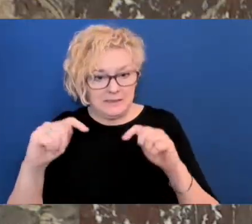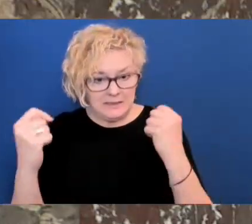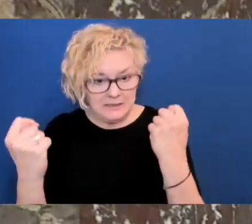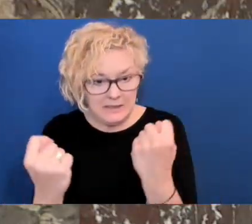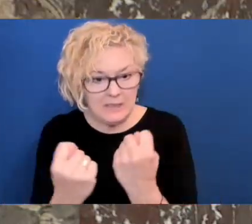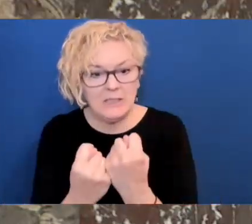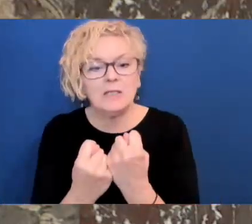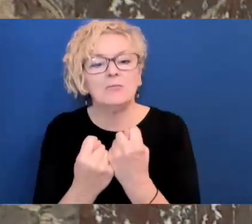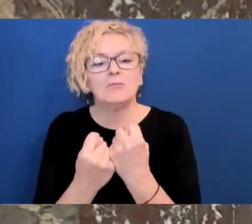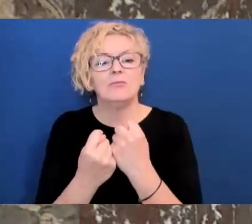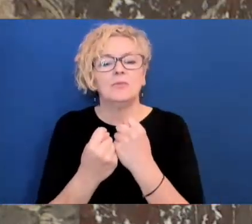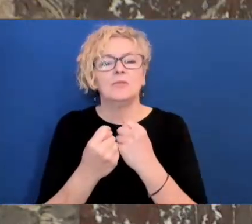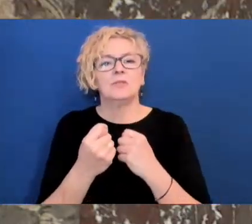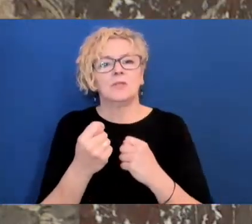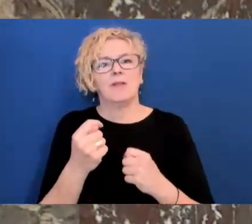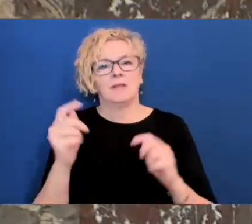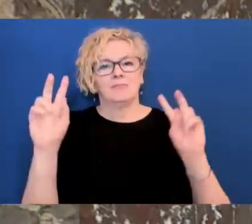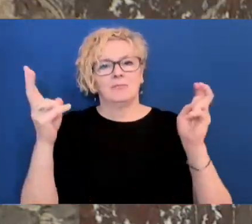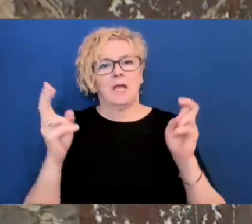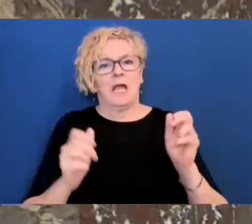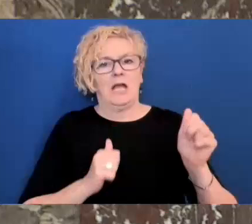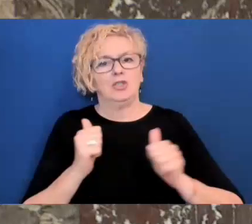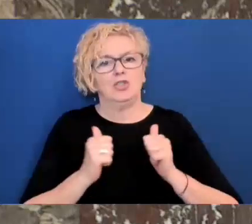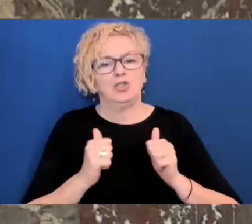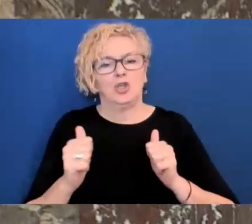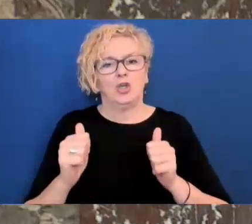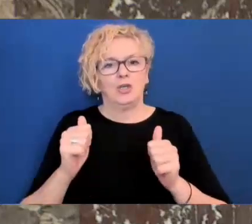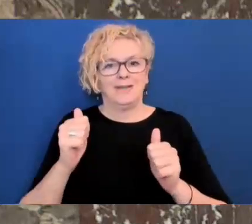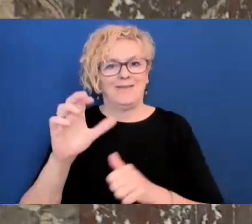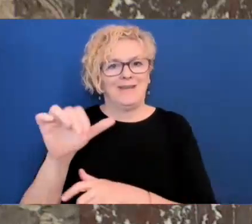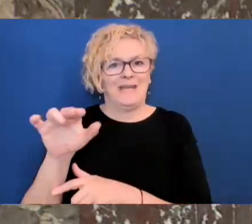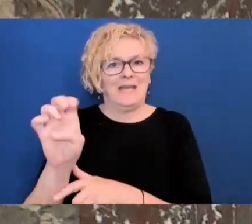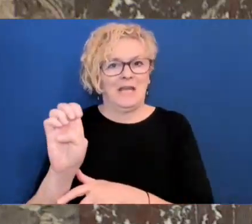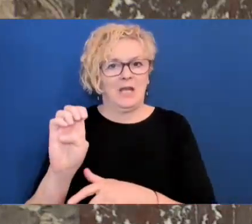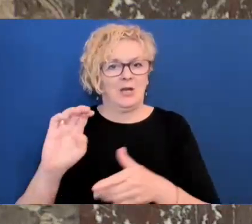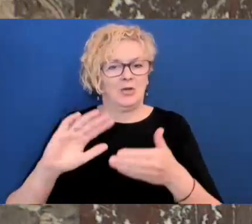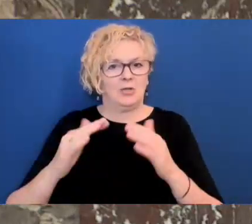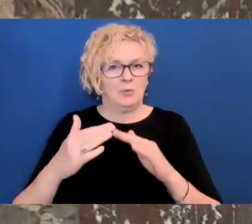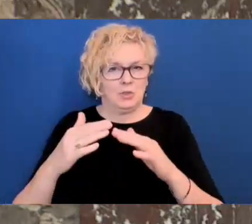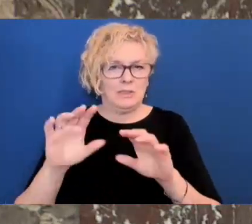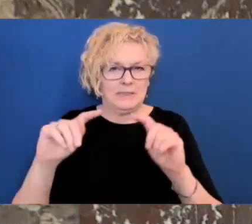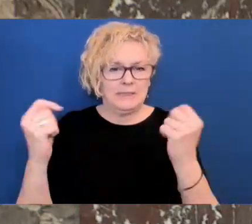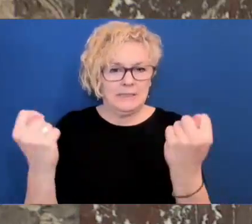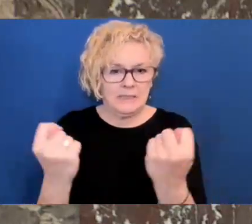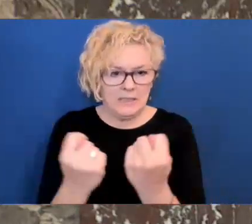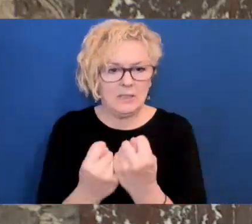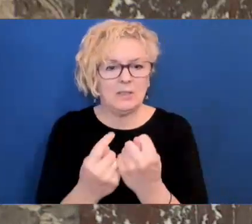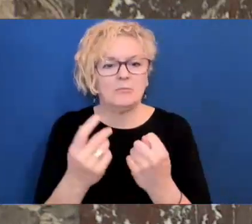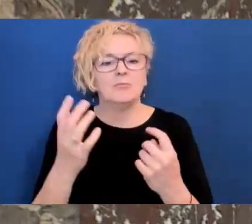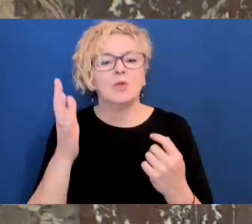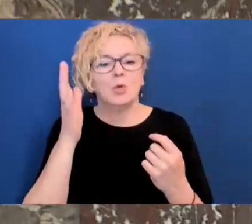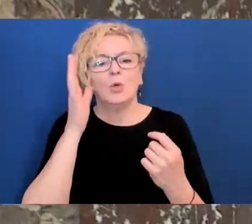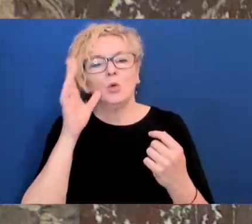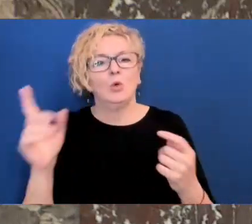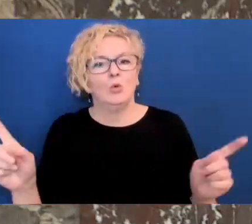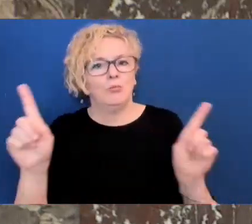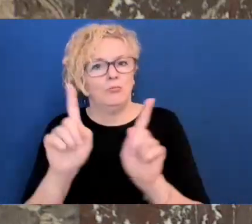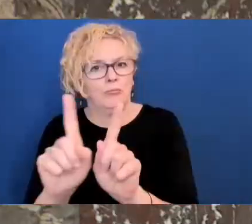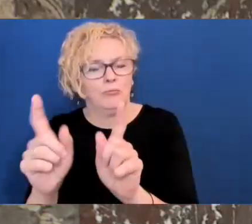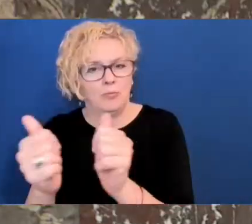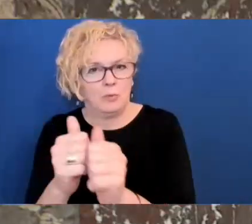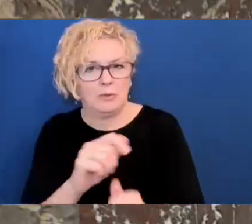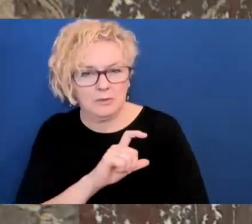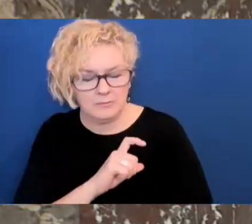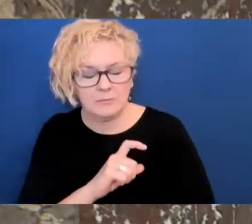identified by police or community service organizations as being a particular risk, either to themselves or to other people. But also, we know